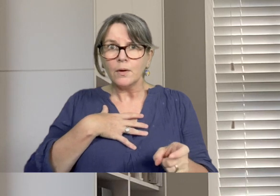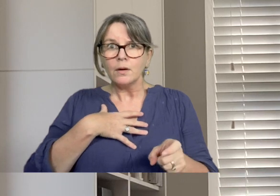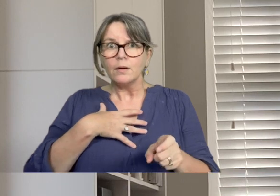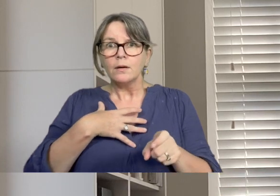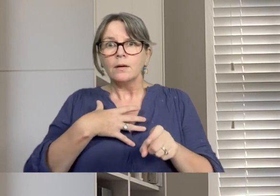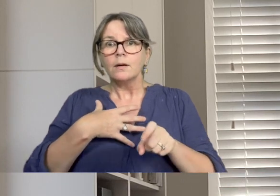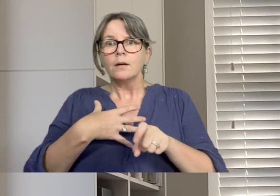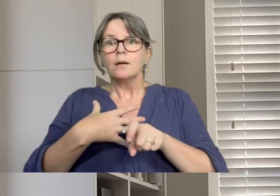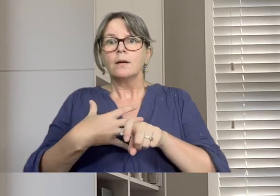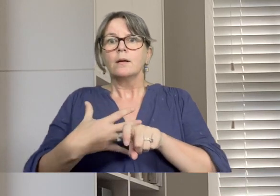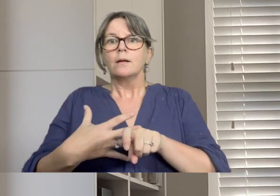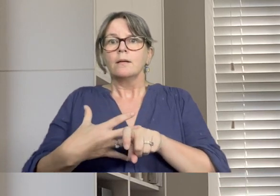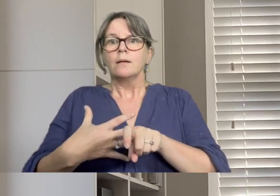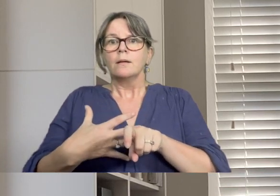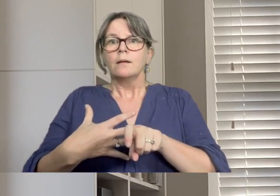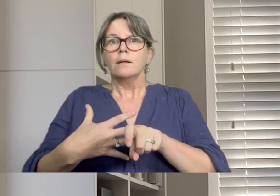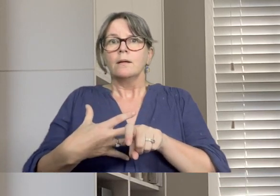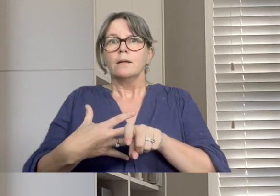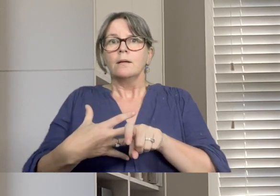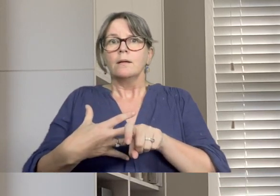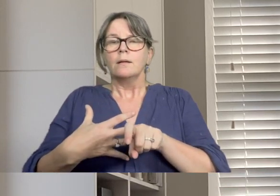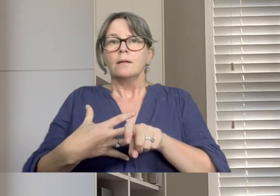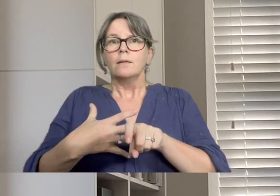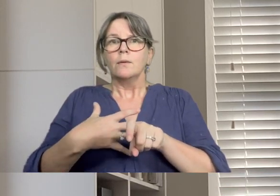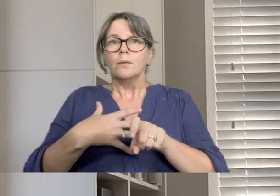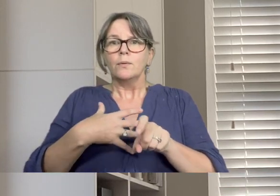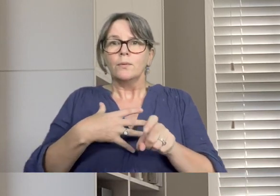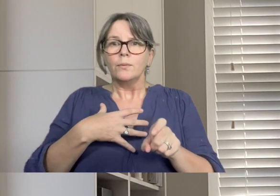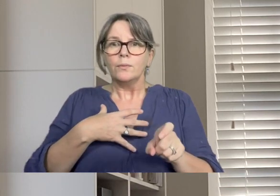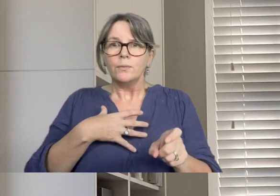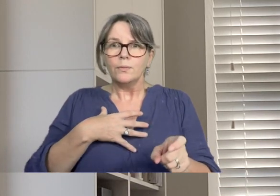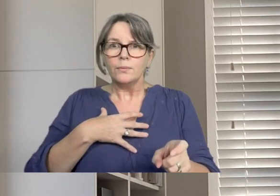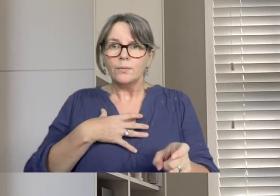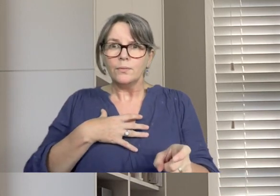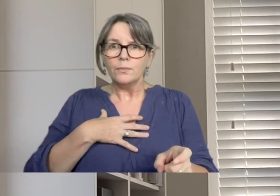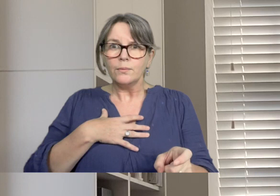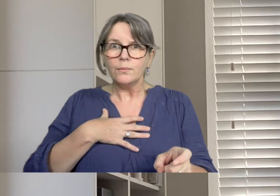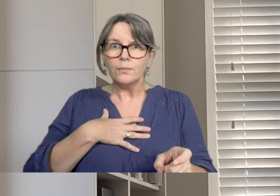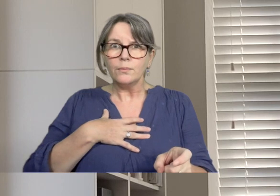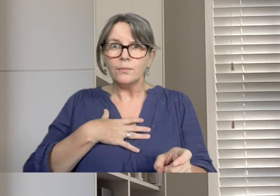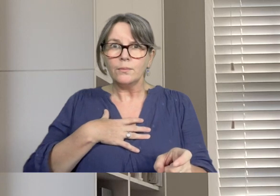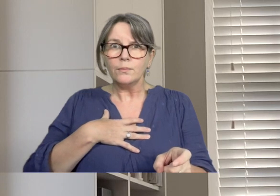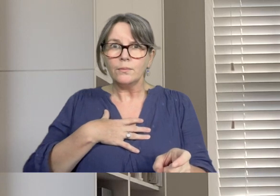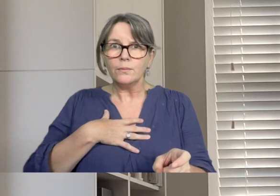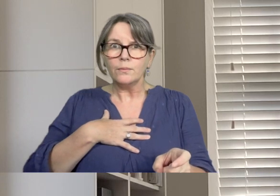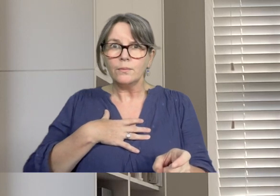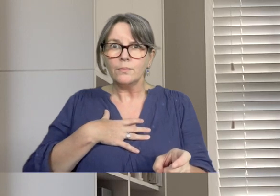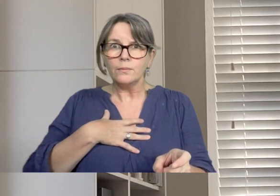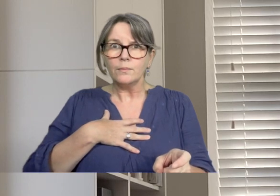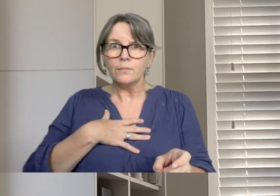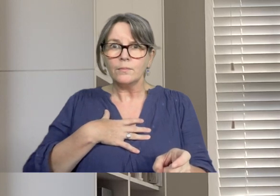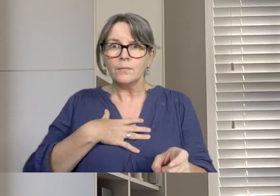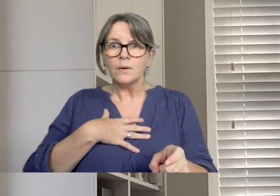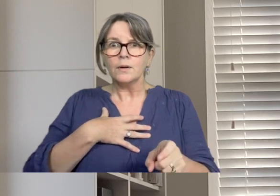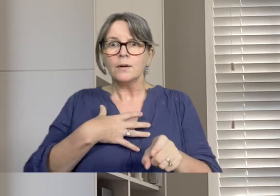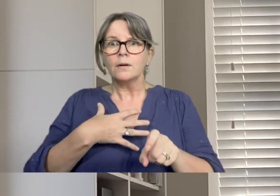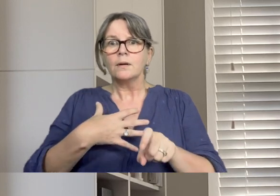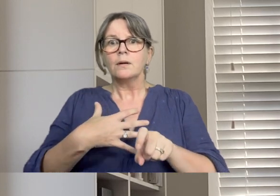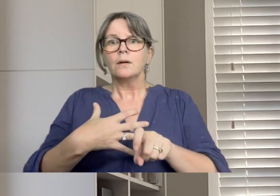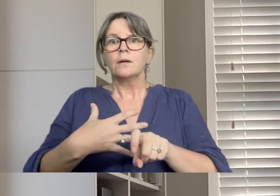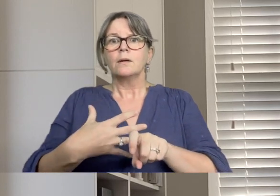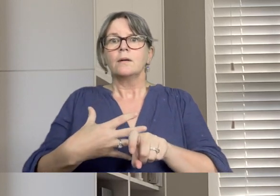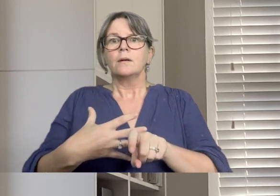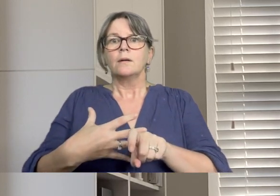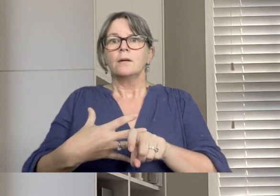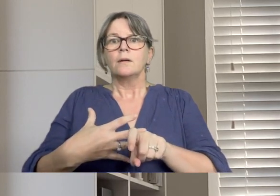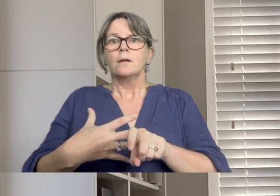through. We're connecting in a sense of breath to the action. So we're breathing in and allowing the knee to open. The pelvis doesn't tip, the hips don't tip,